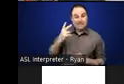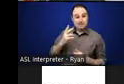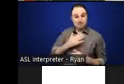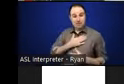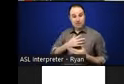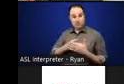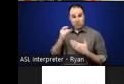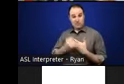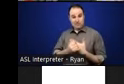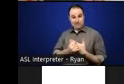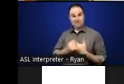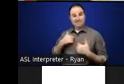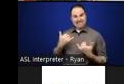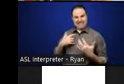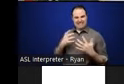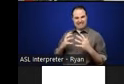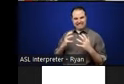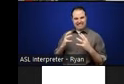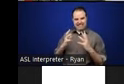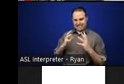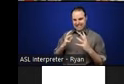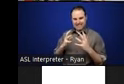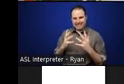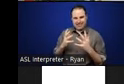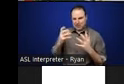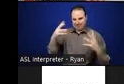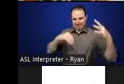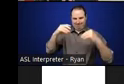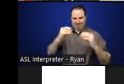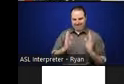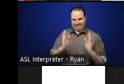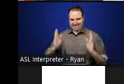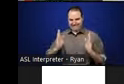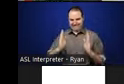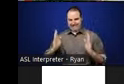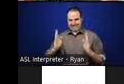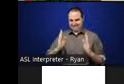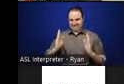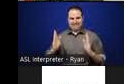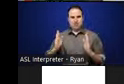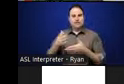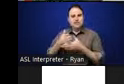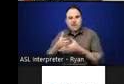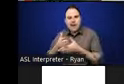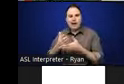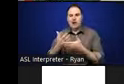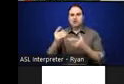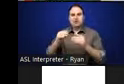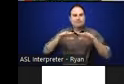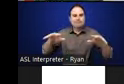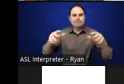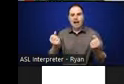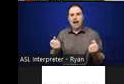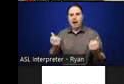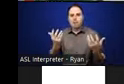that I continue to this day to wrestle with, right? How much do we include? How much do we put out? How much do we share? Thinking about our audience, right? And what